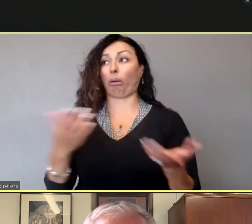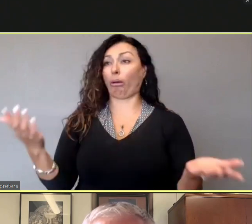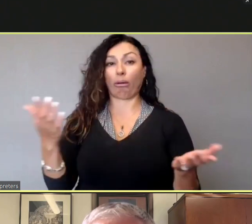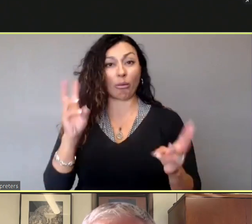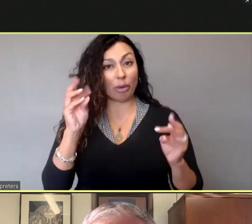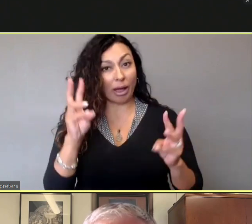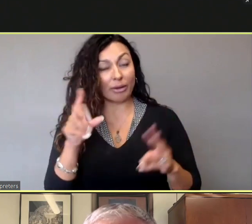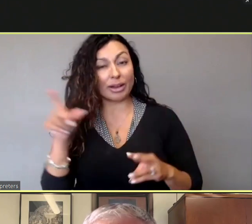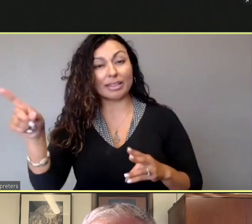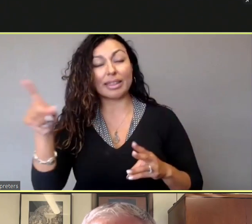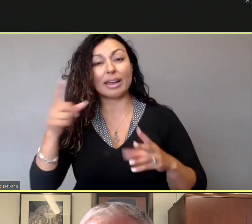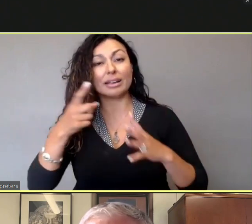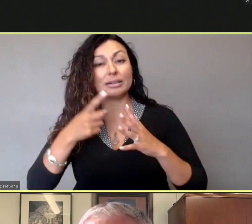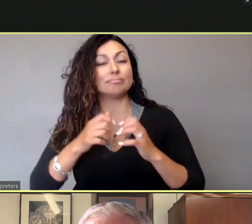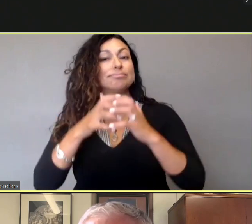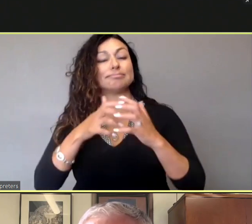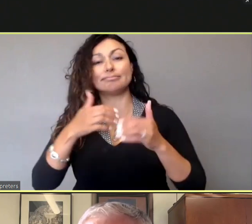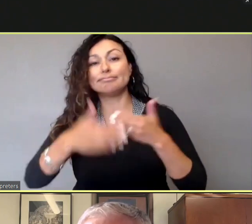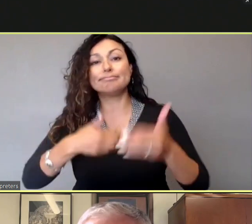launched a big